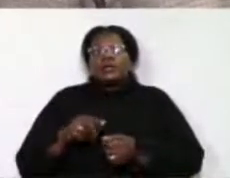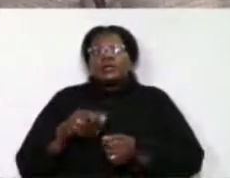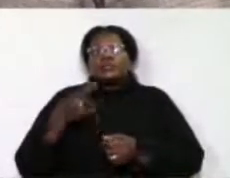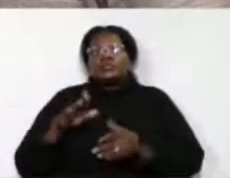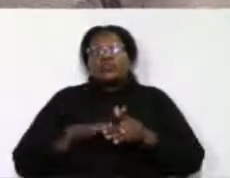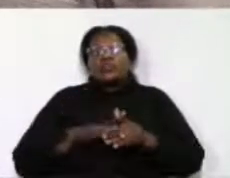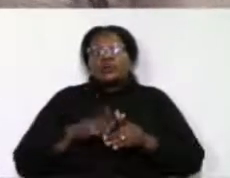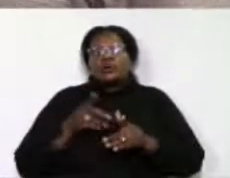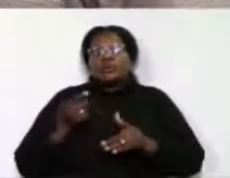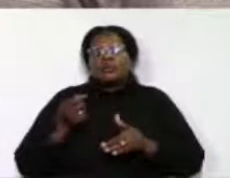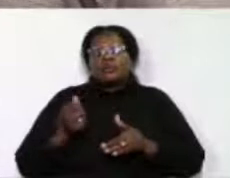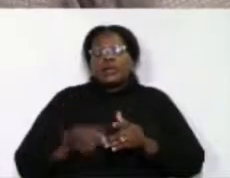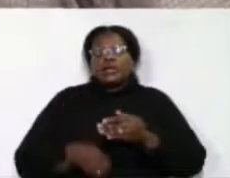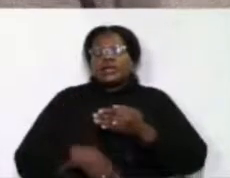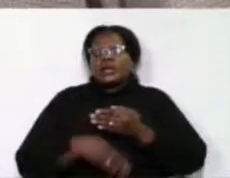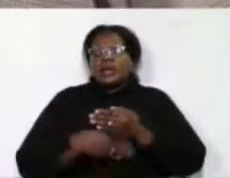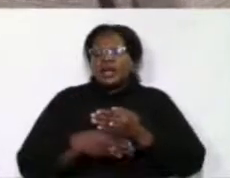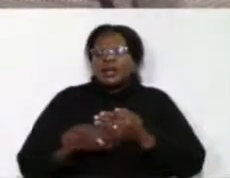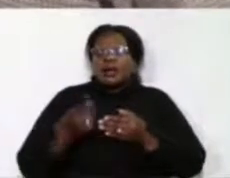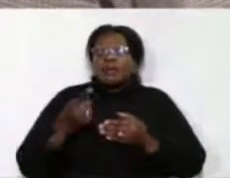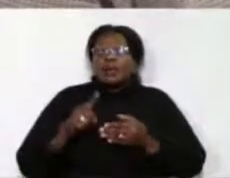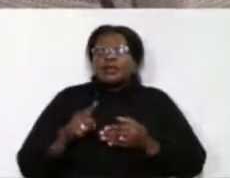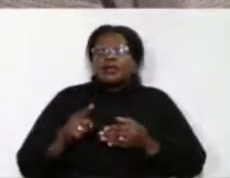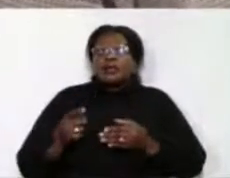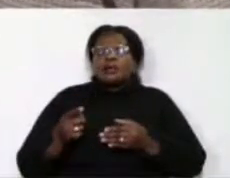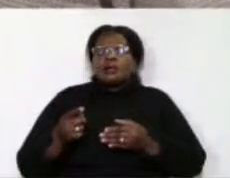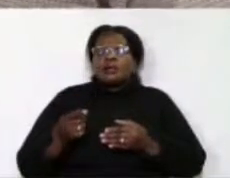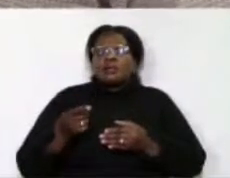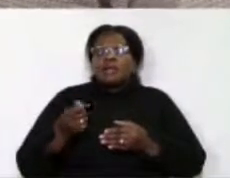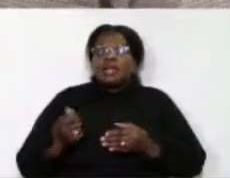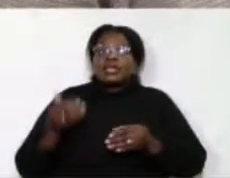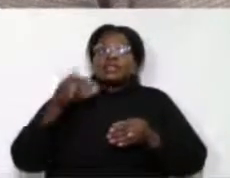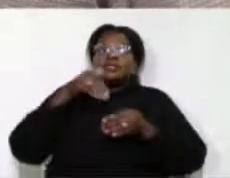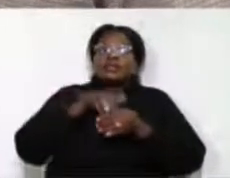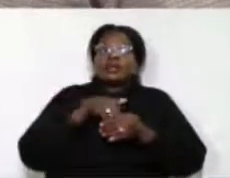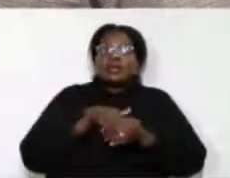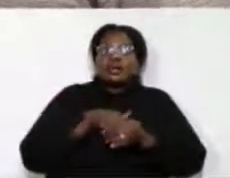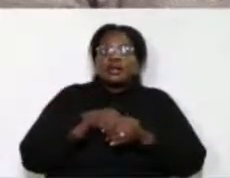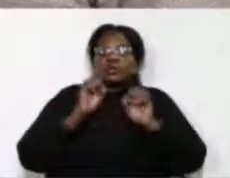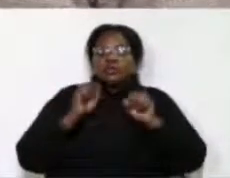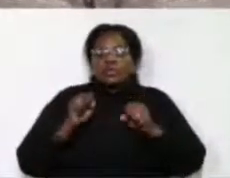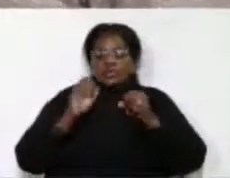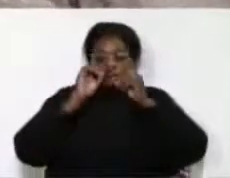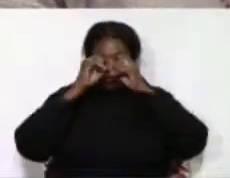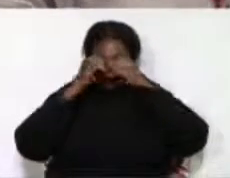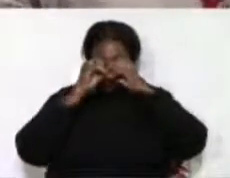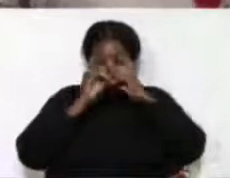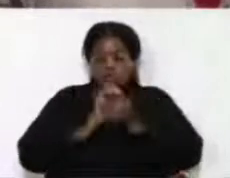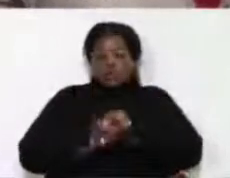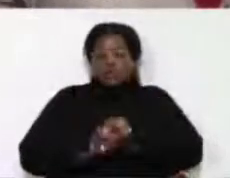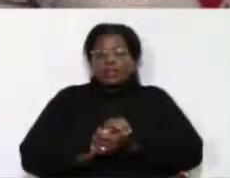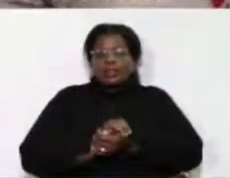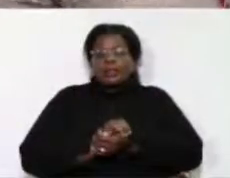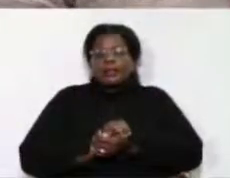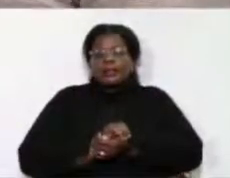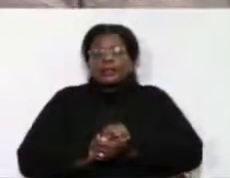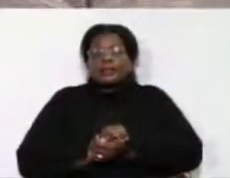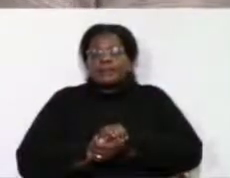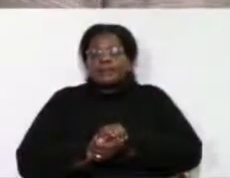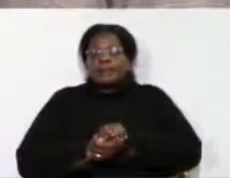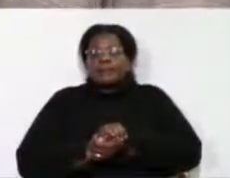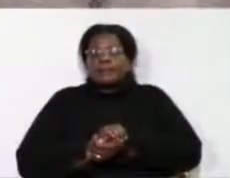in. That's probably confusing, but make a note to Google that. Depreciation and definitely